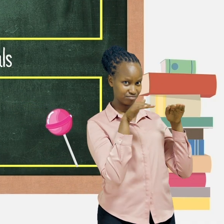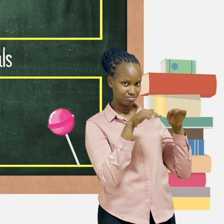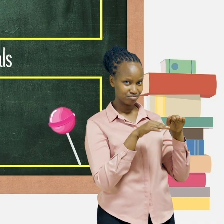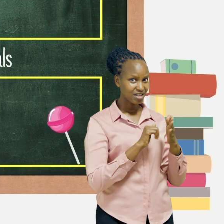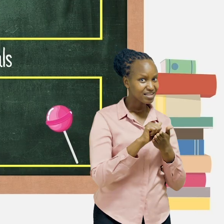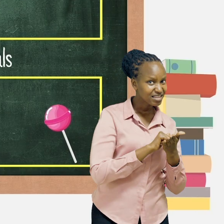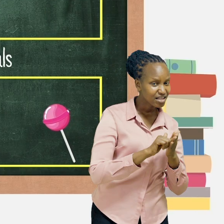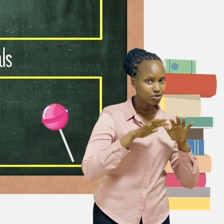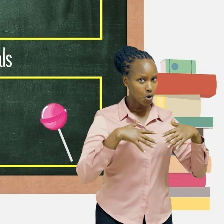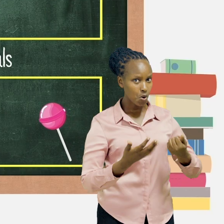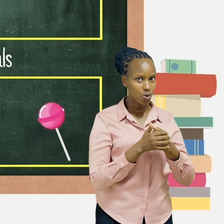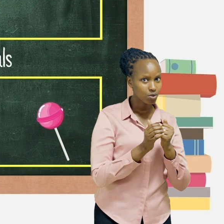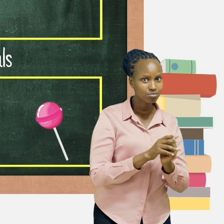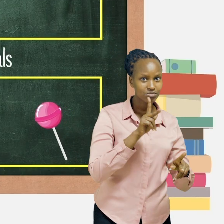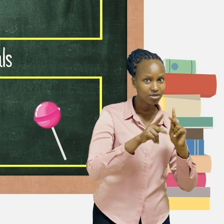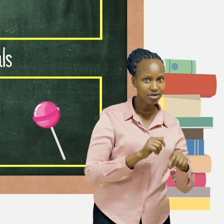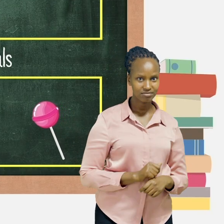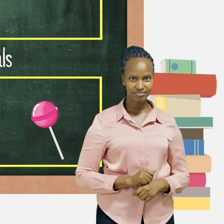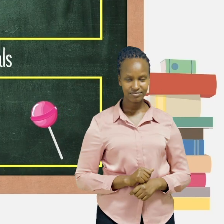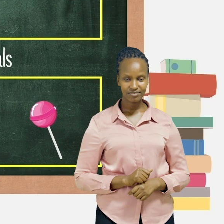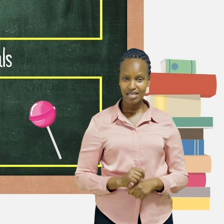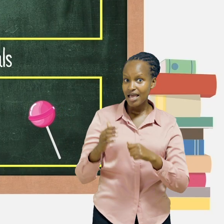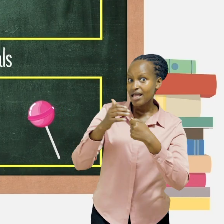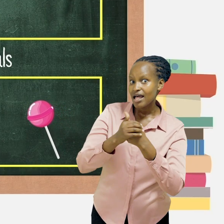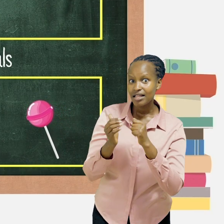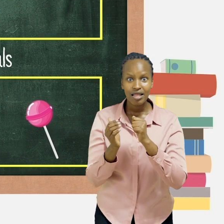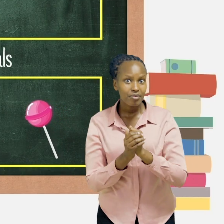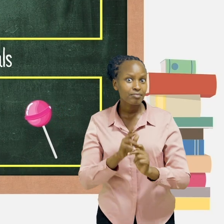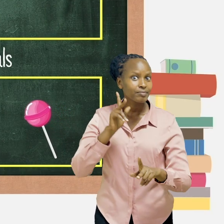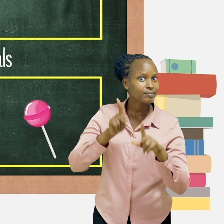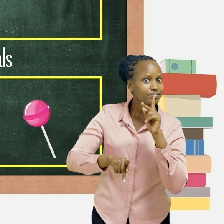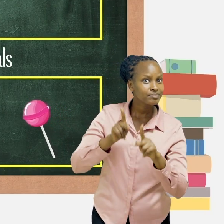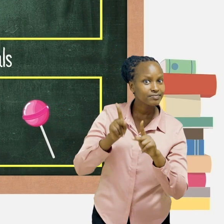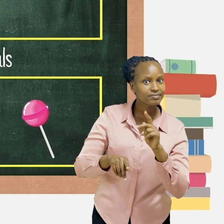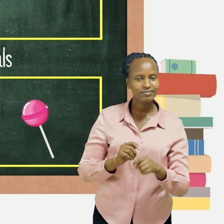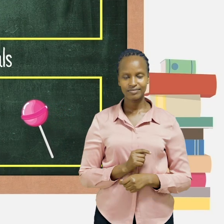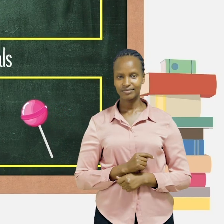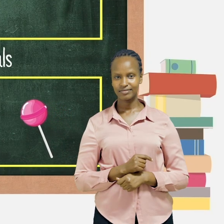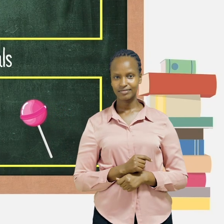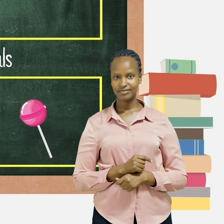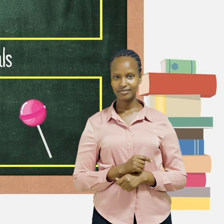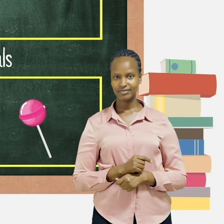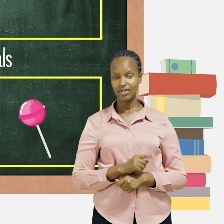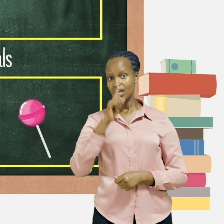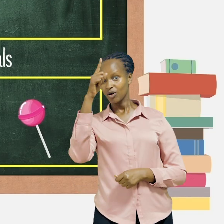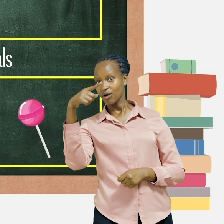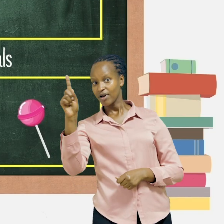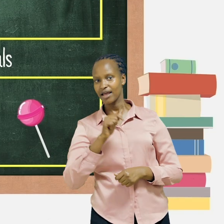Is a chair a natural or artificial material? It is also an